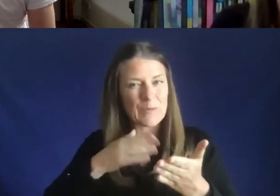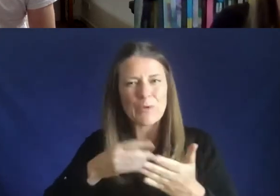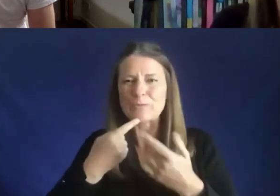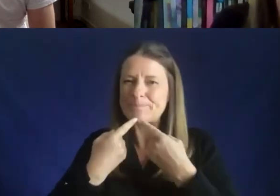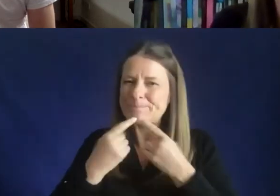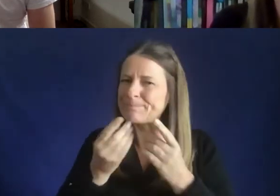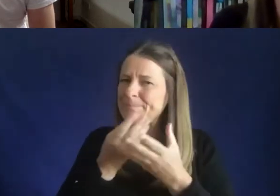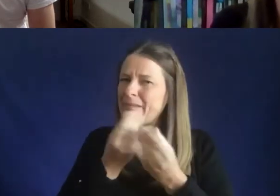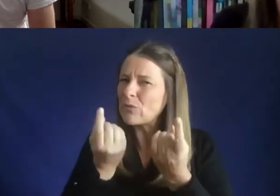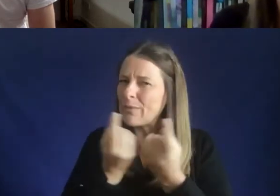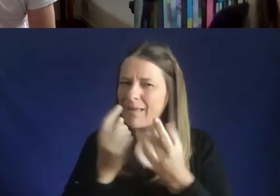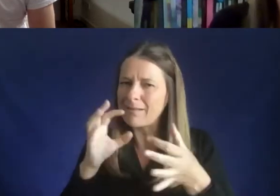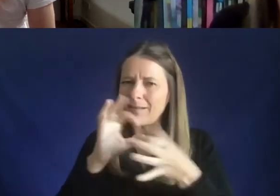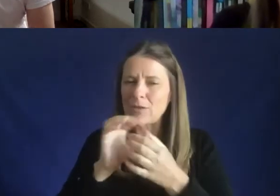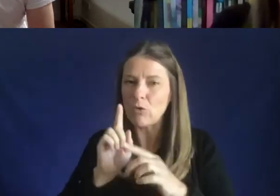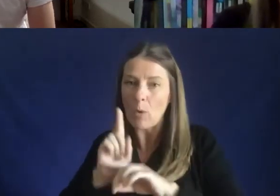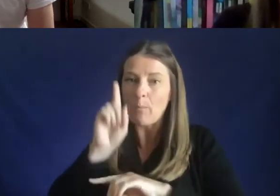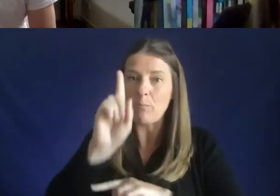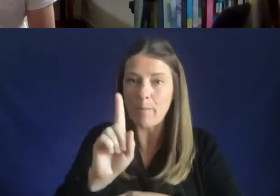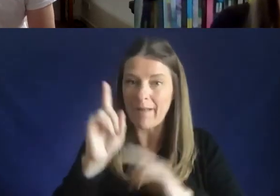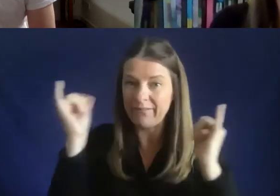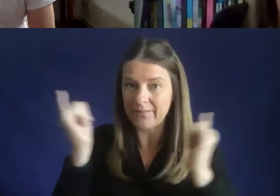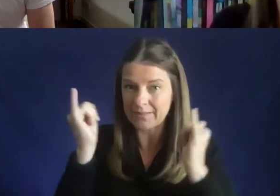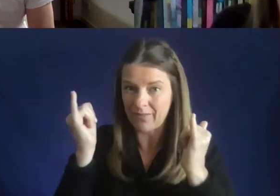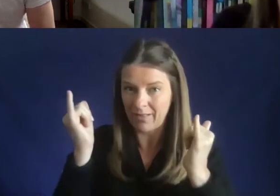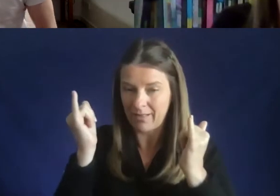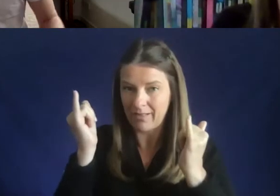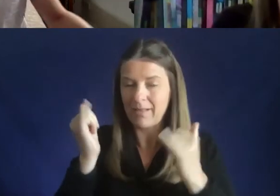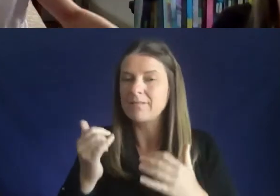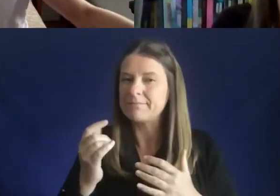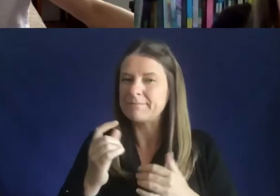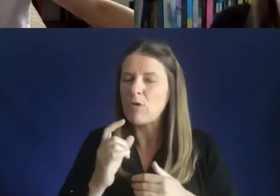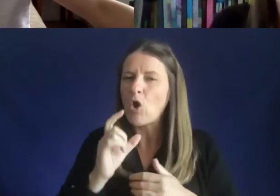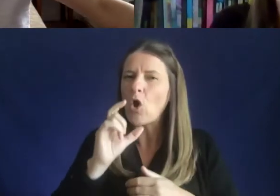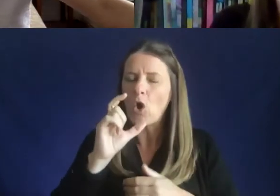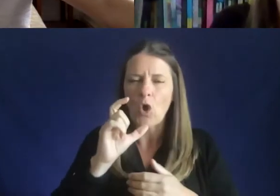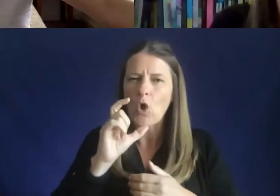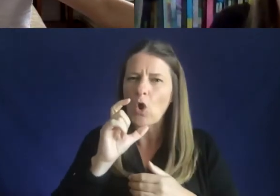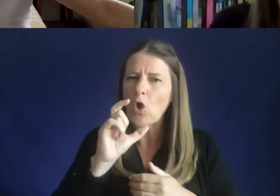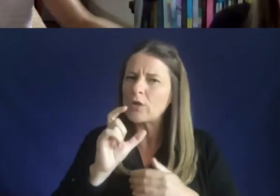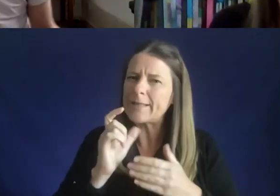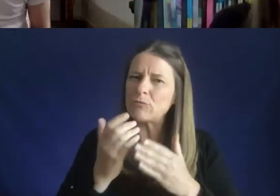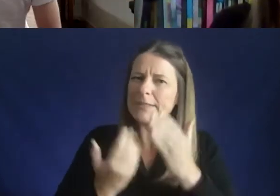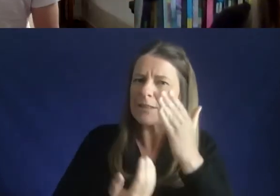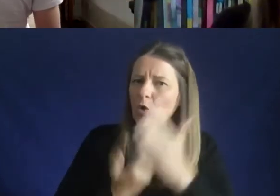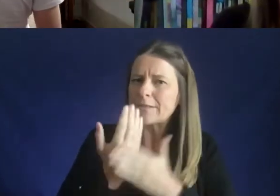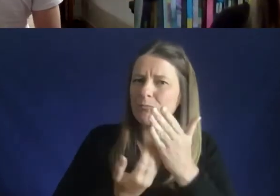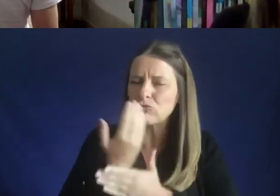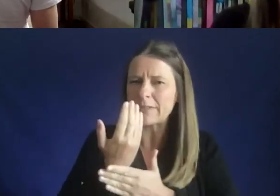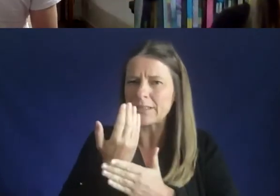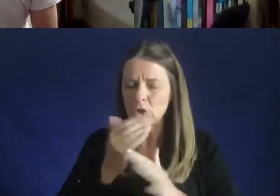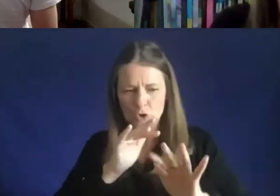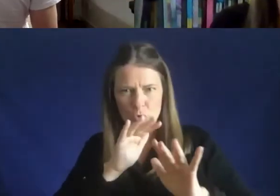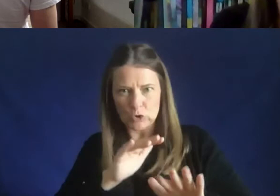the Propel Festival. So the definition of contemporary is existing or happening now. And as a